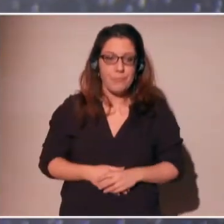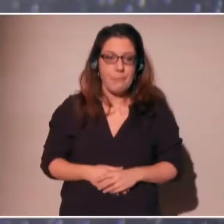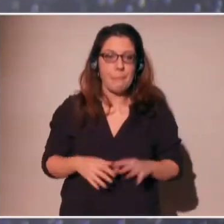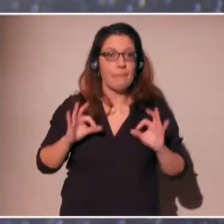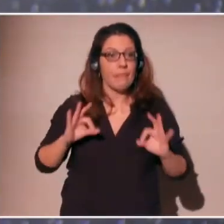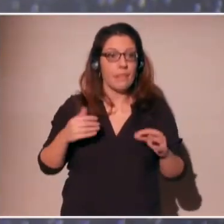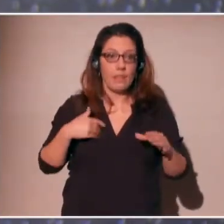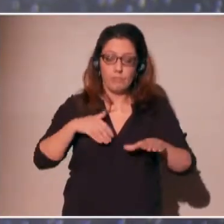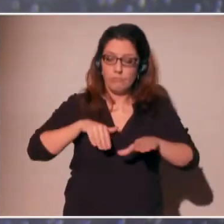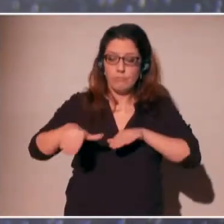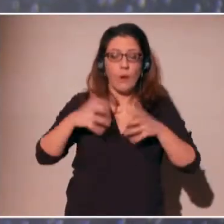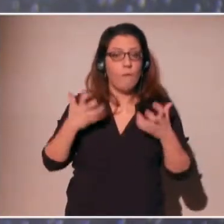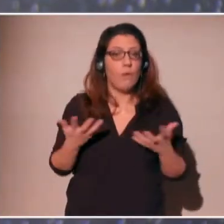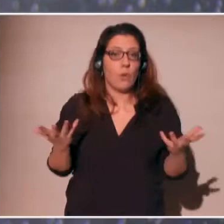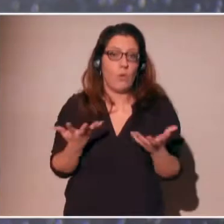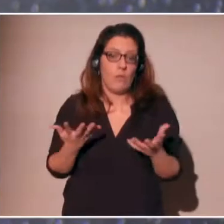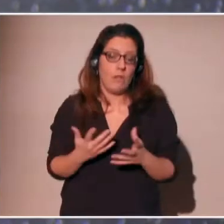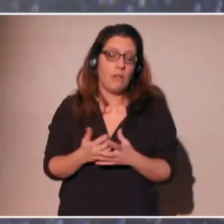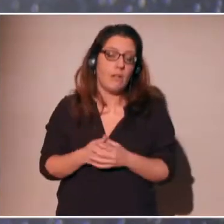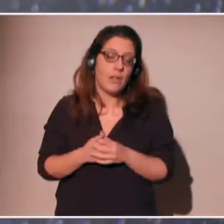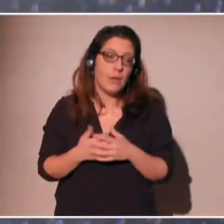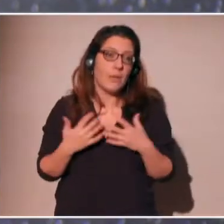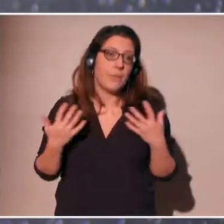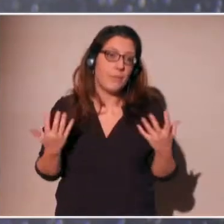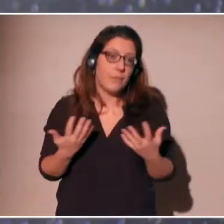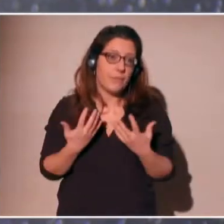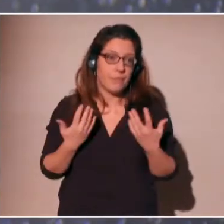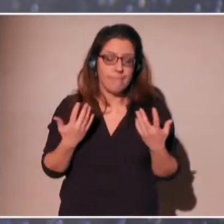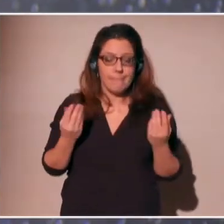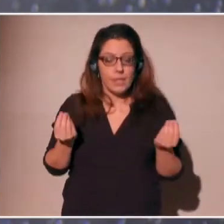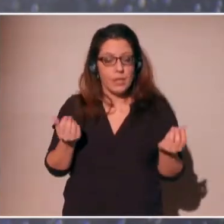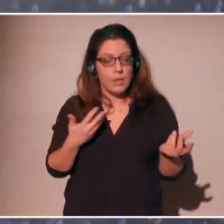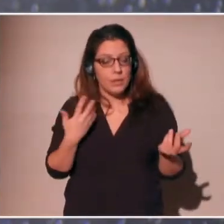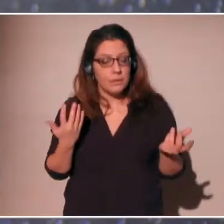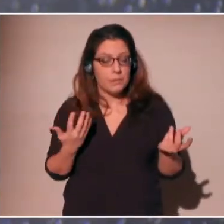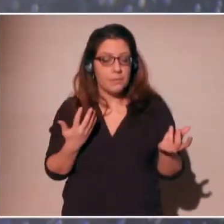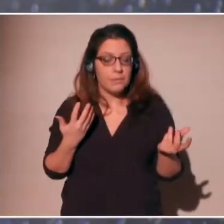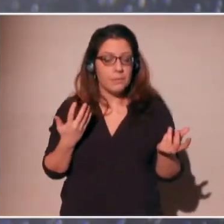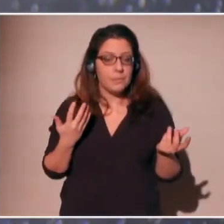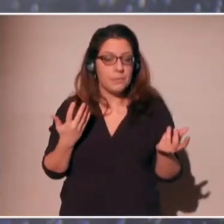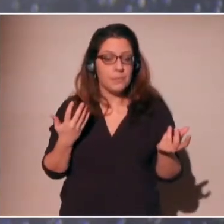So we're thinking about setting up a system